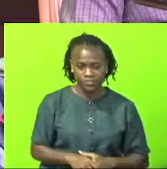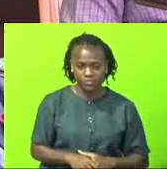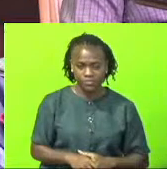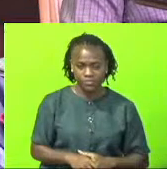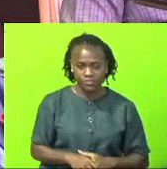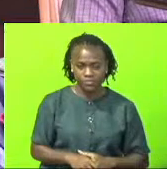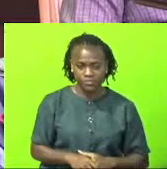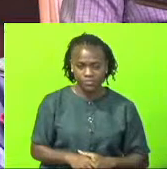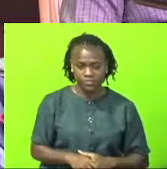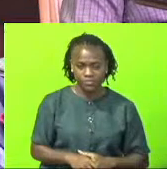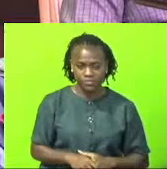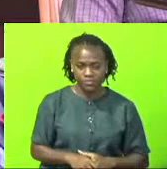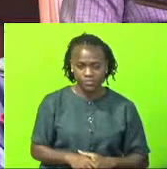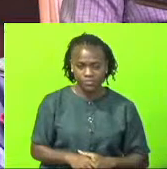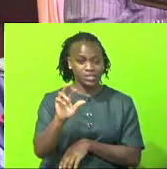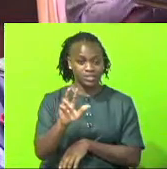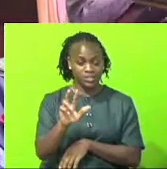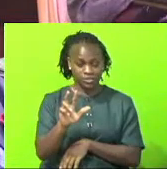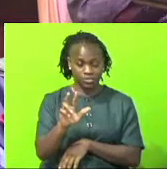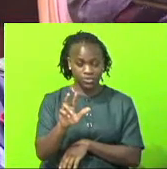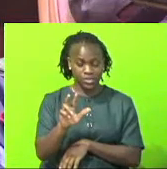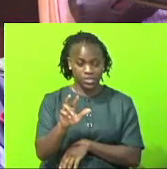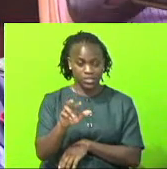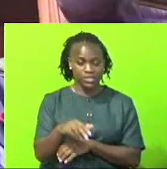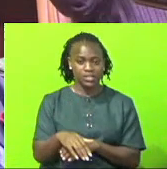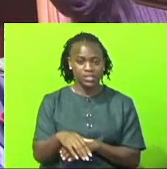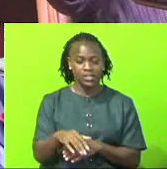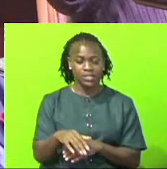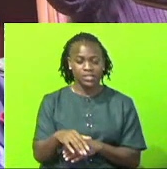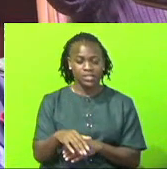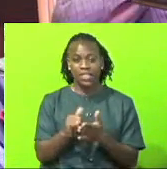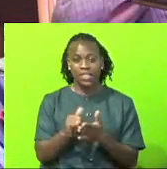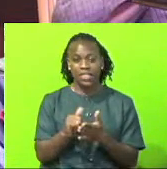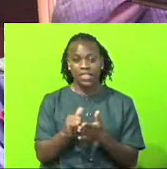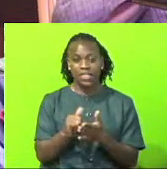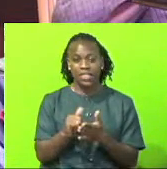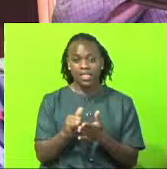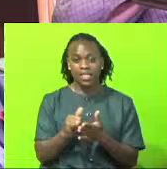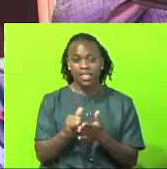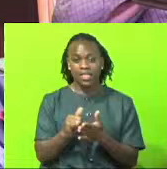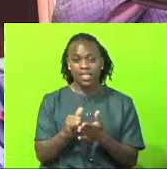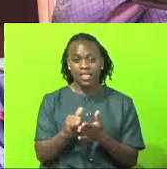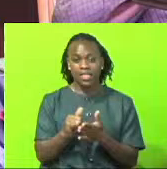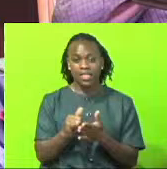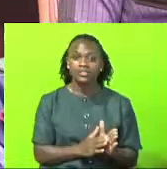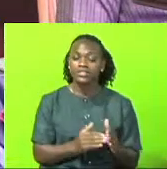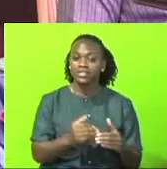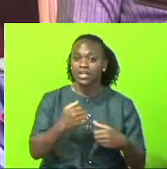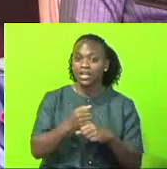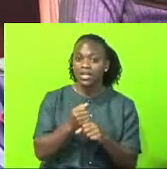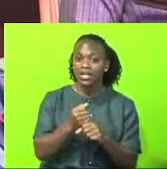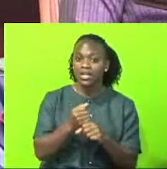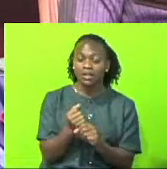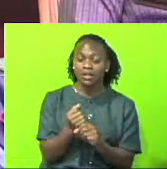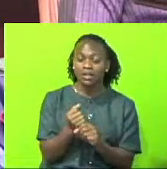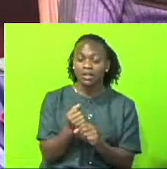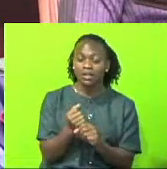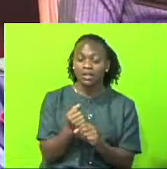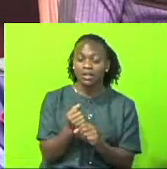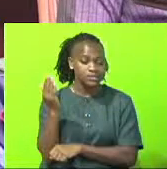Article 93, under which the applicant had made this application,